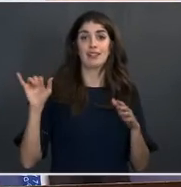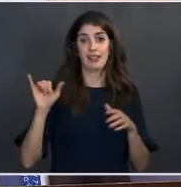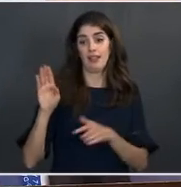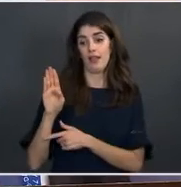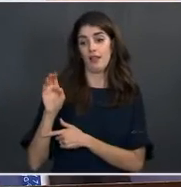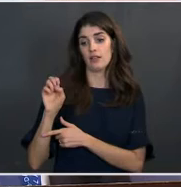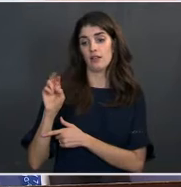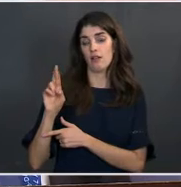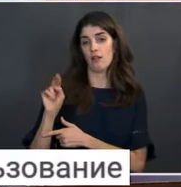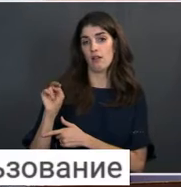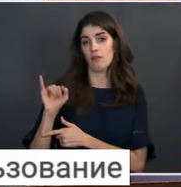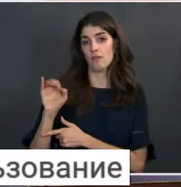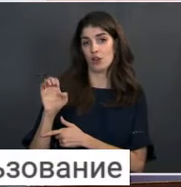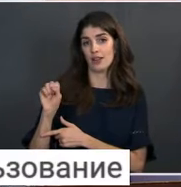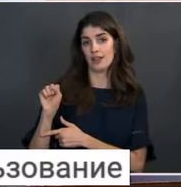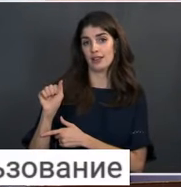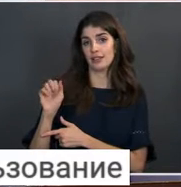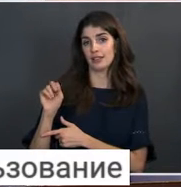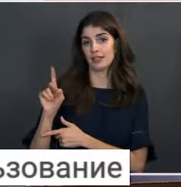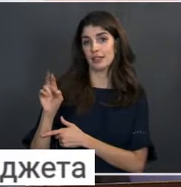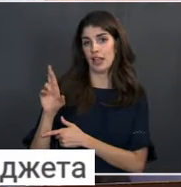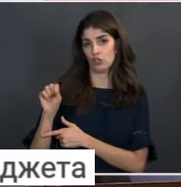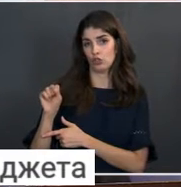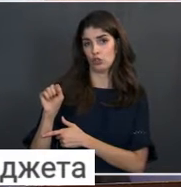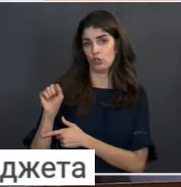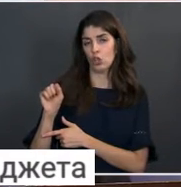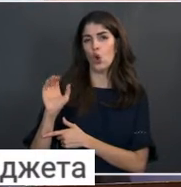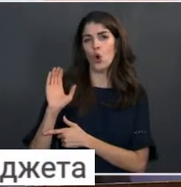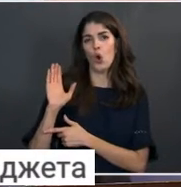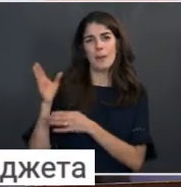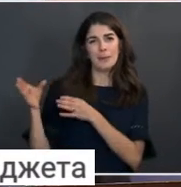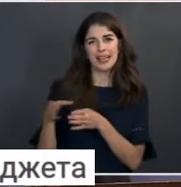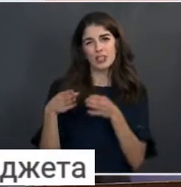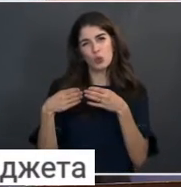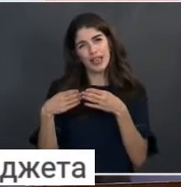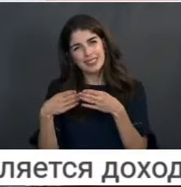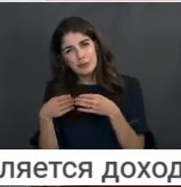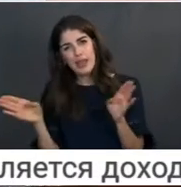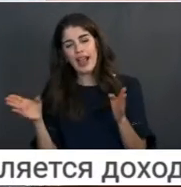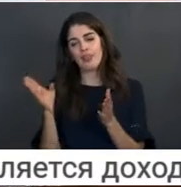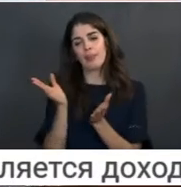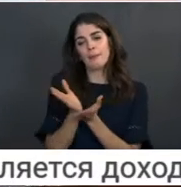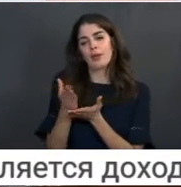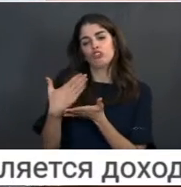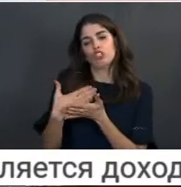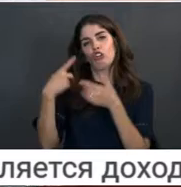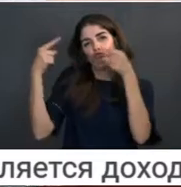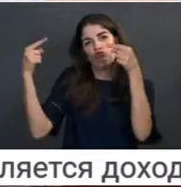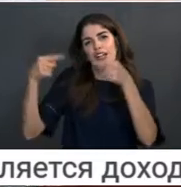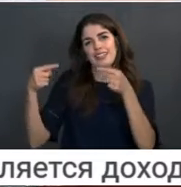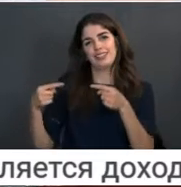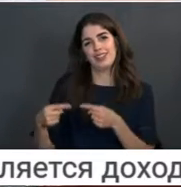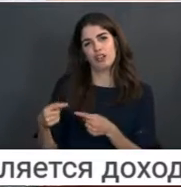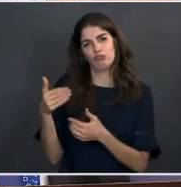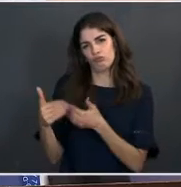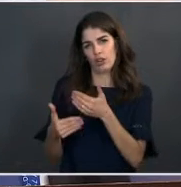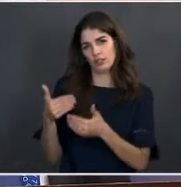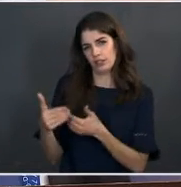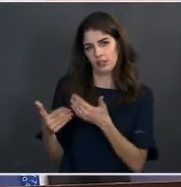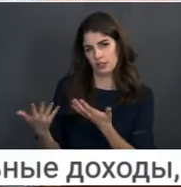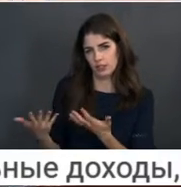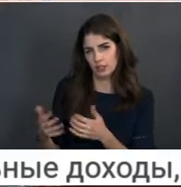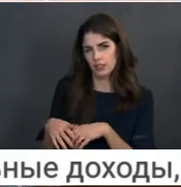which is chairing the Budget Committee, are planning to expand the use of the budget reconciliation process for legislation that's not